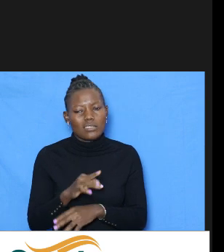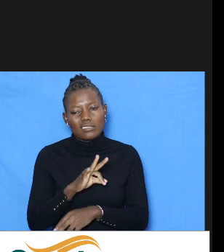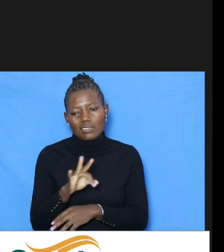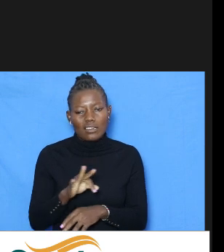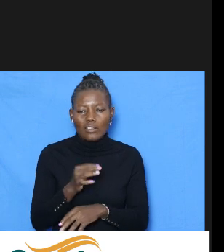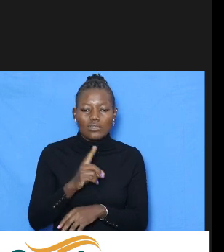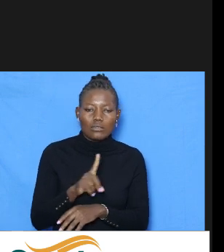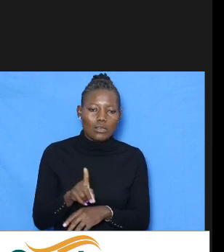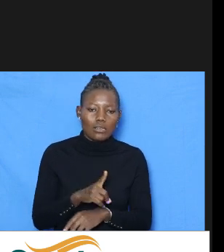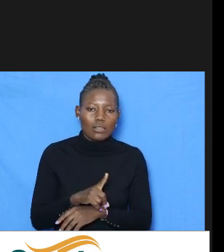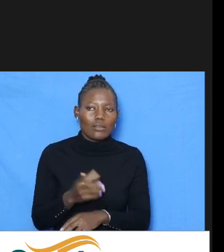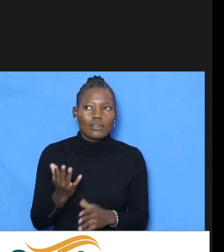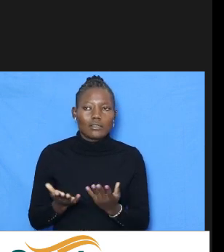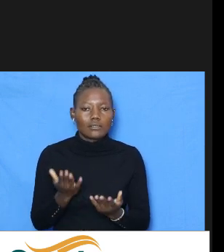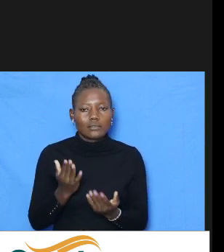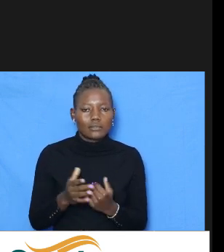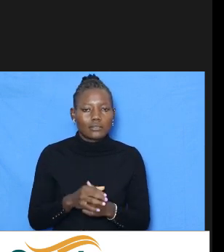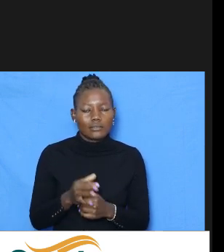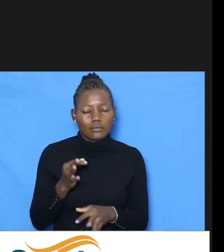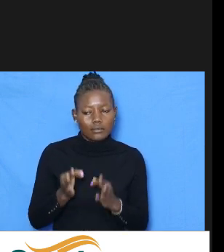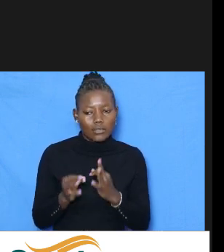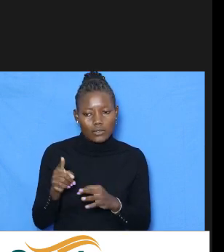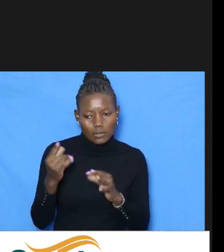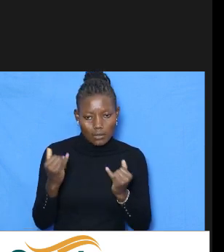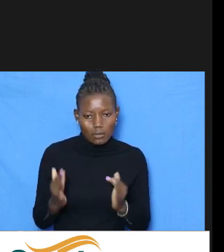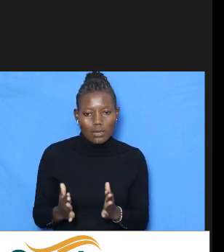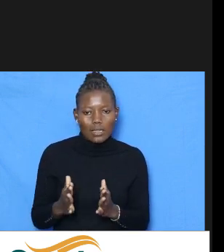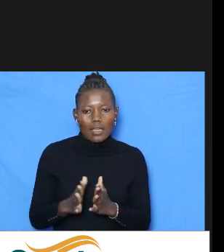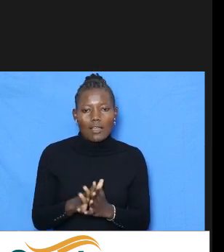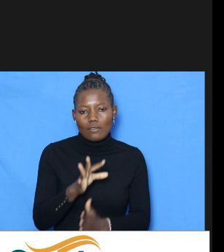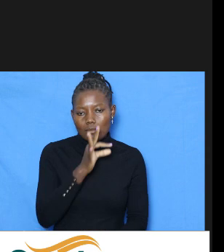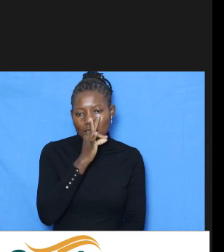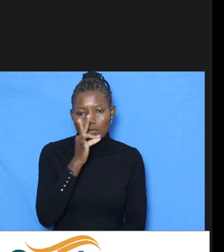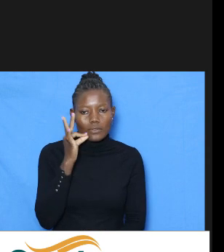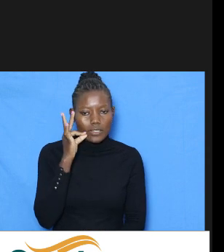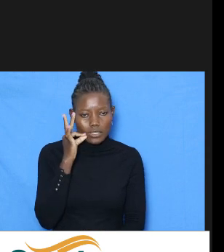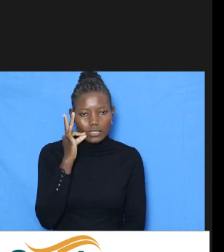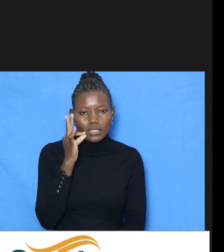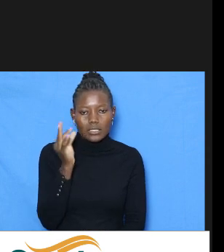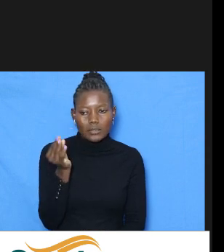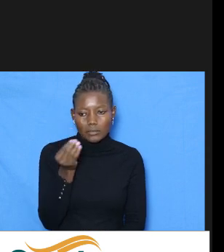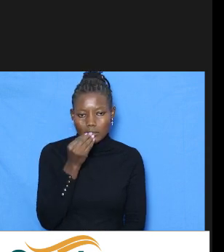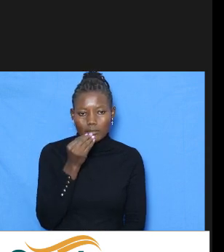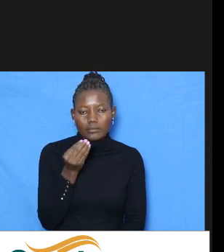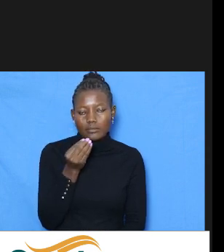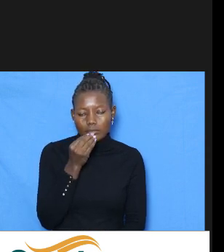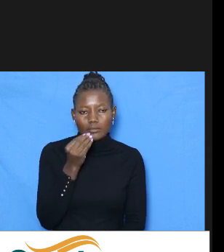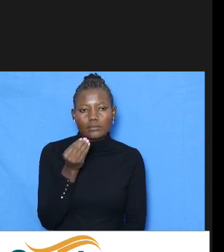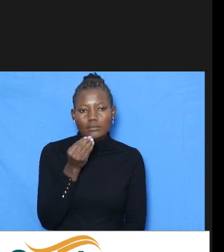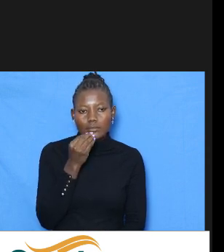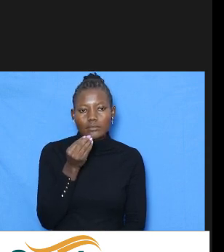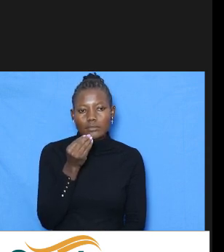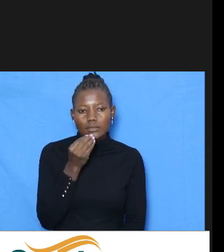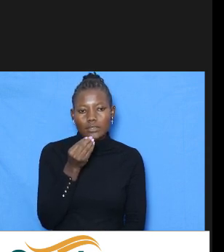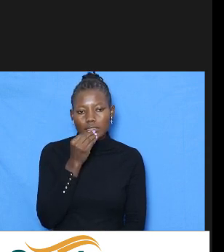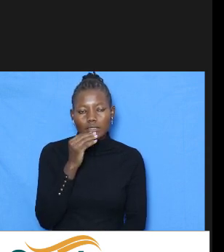are 1 hour competition. So if these athletes have been fasting, taking a lot of, going for a long time